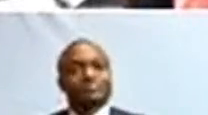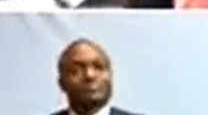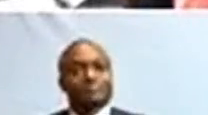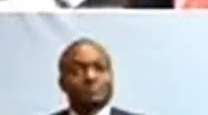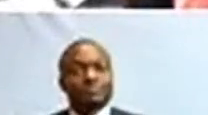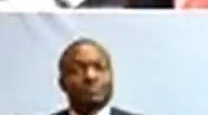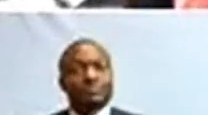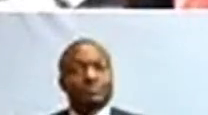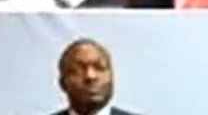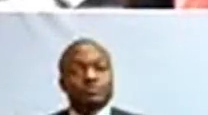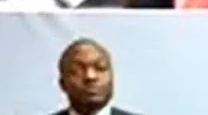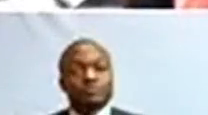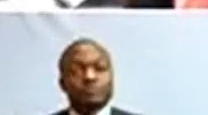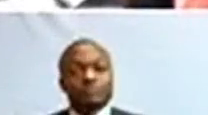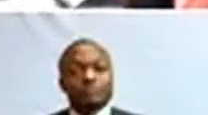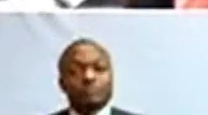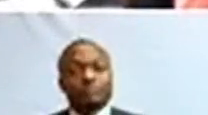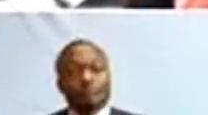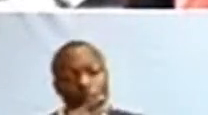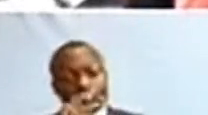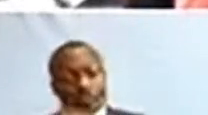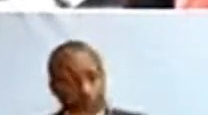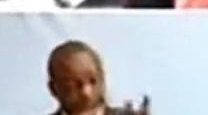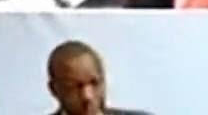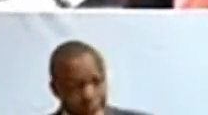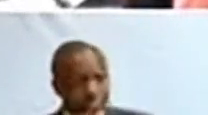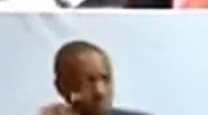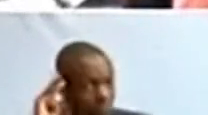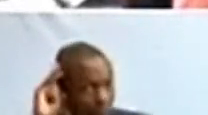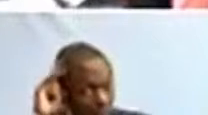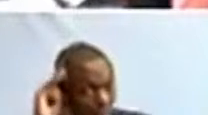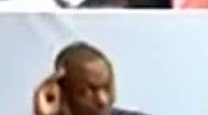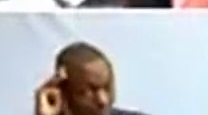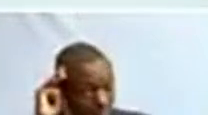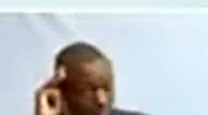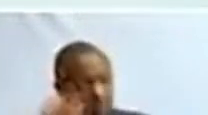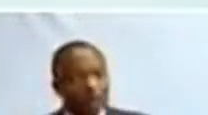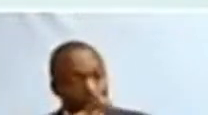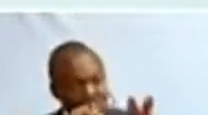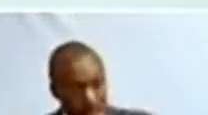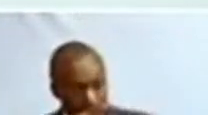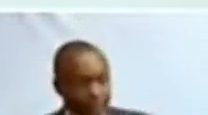the Commission is watching, the Minister of Law Government is watching.